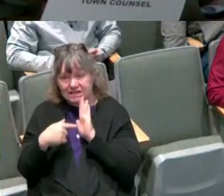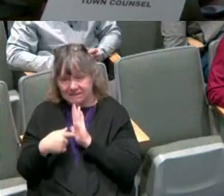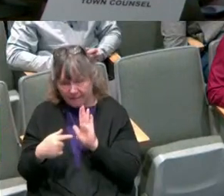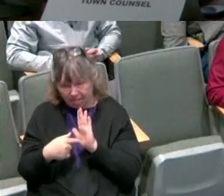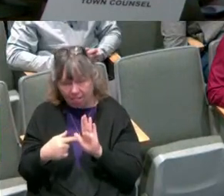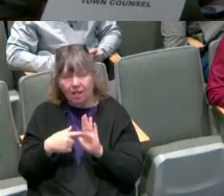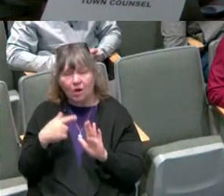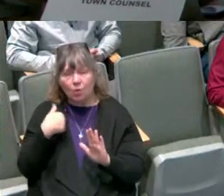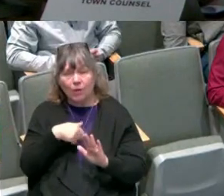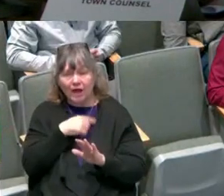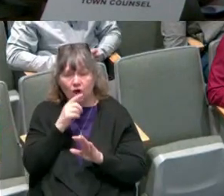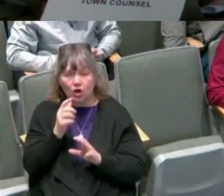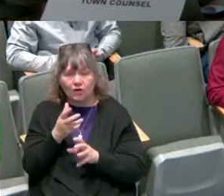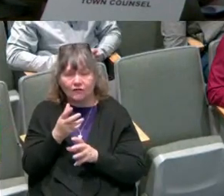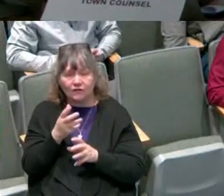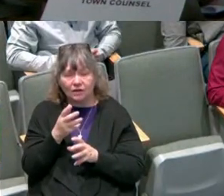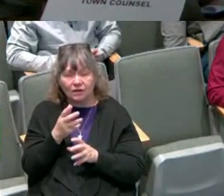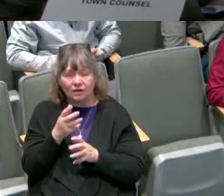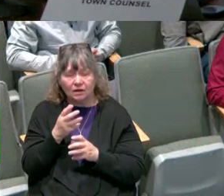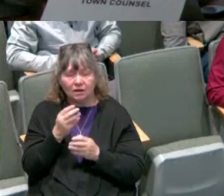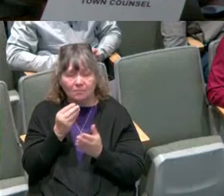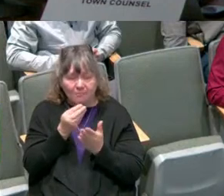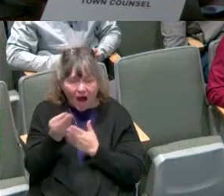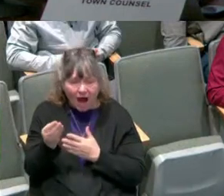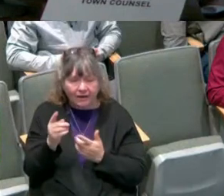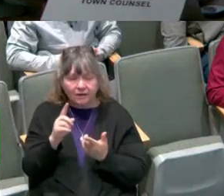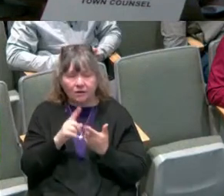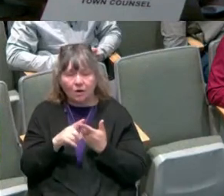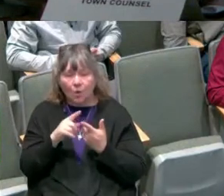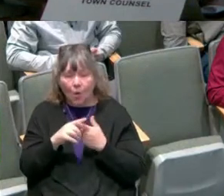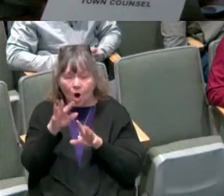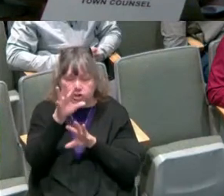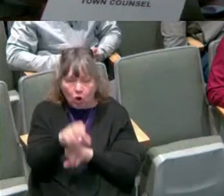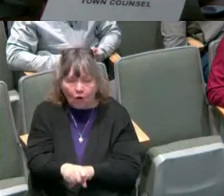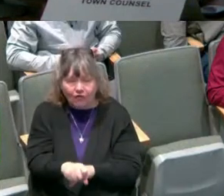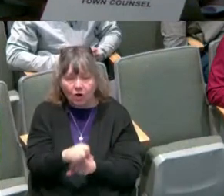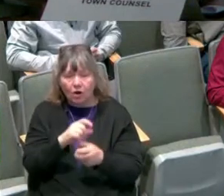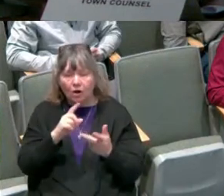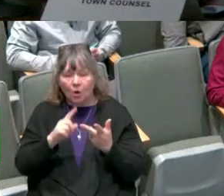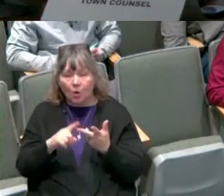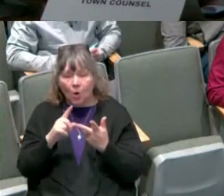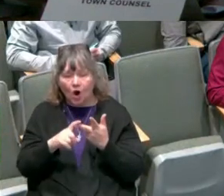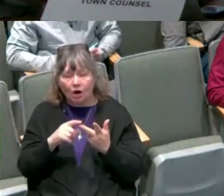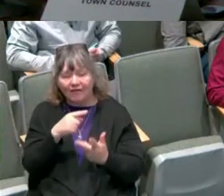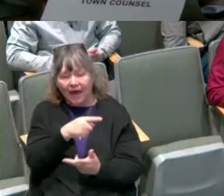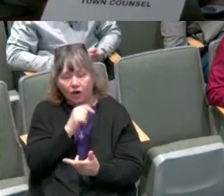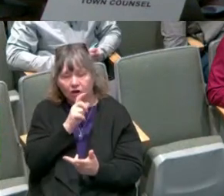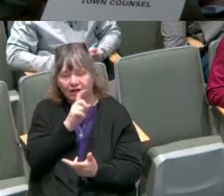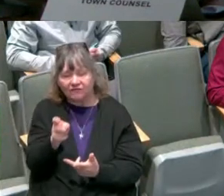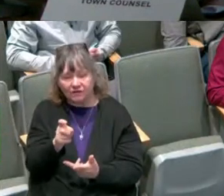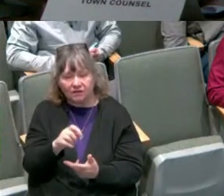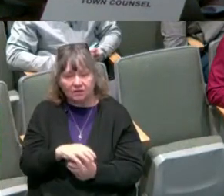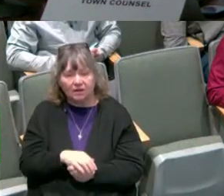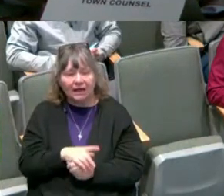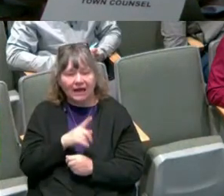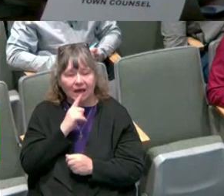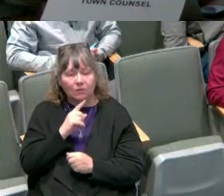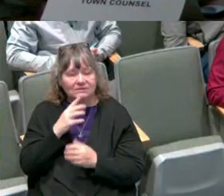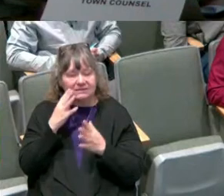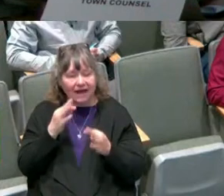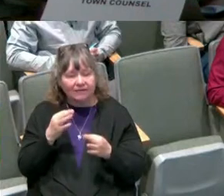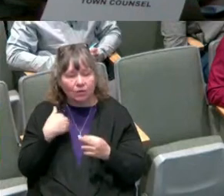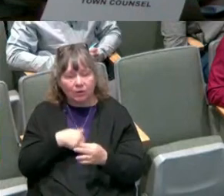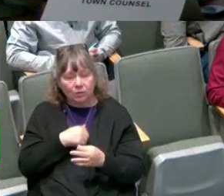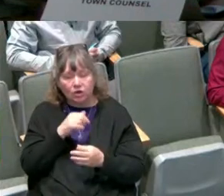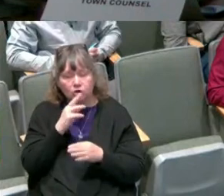you know we could have acquired by purchase we could have exercised them in a domain or we could have acquired by gift it was ultimately determined that we would